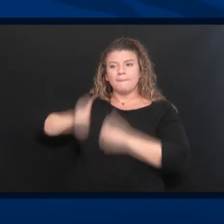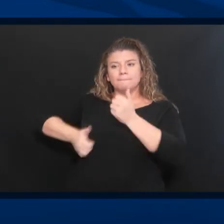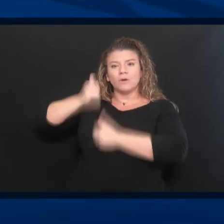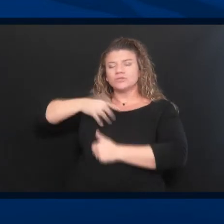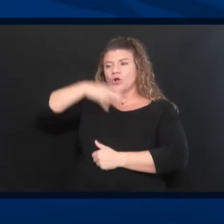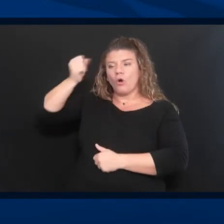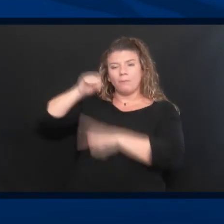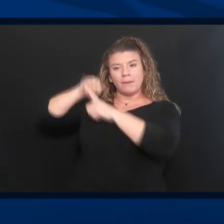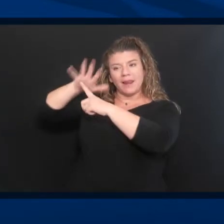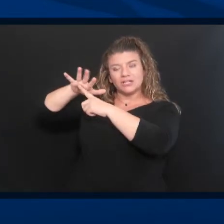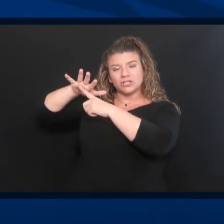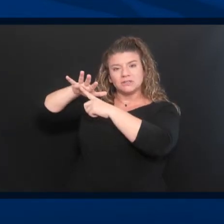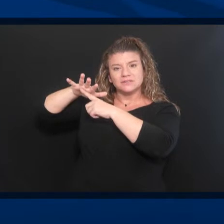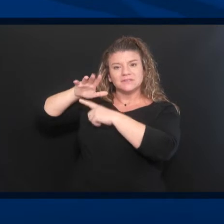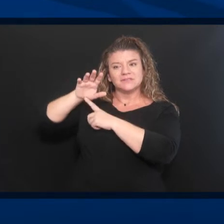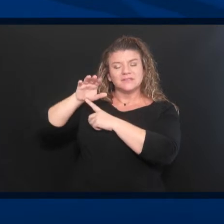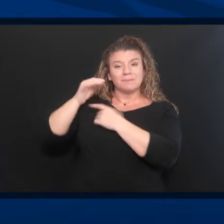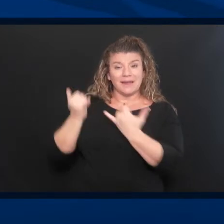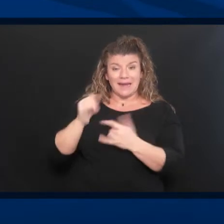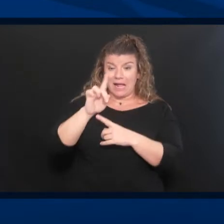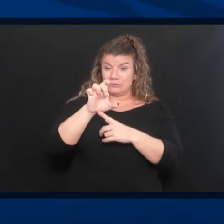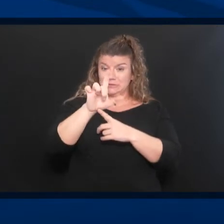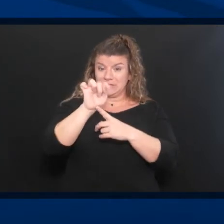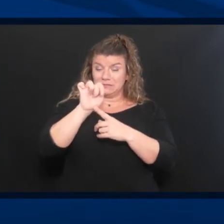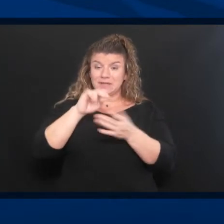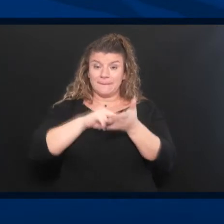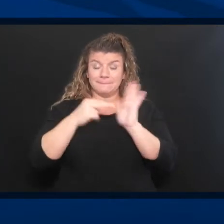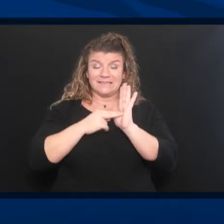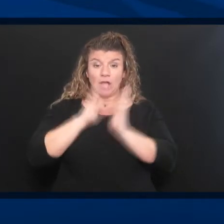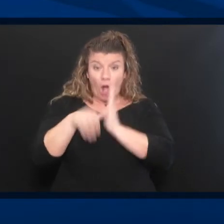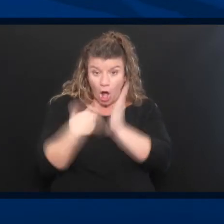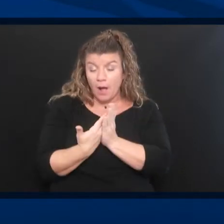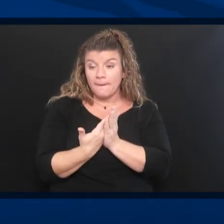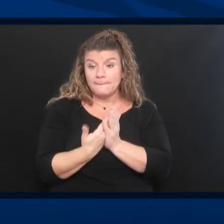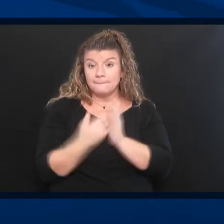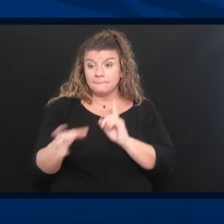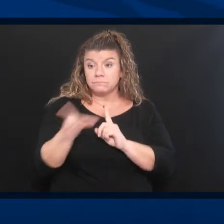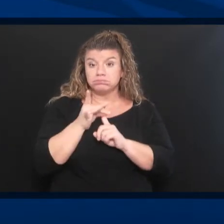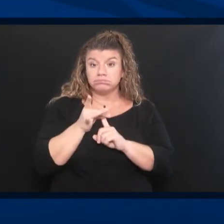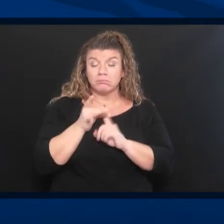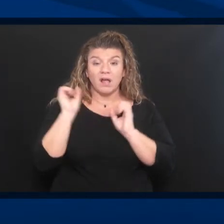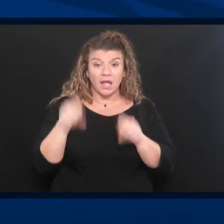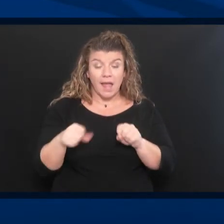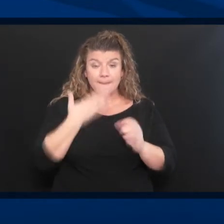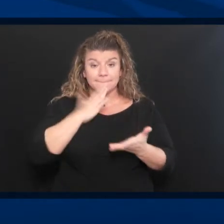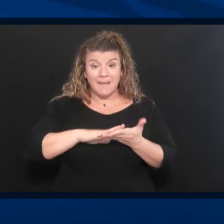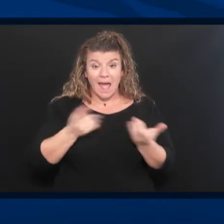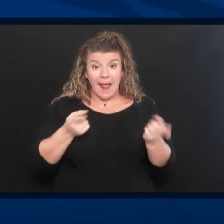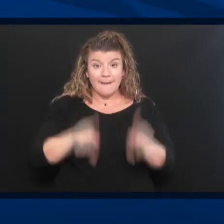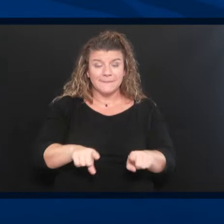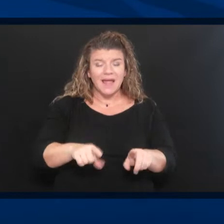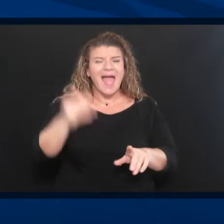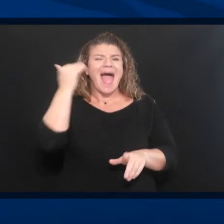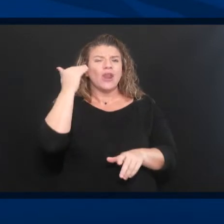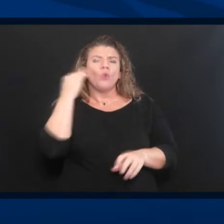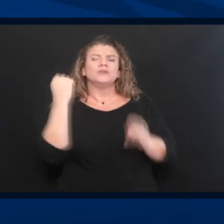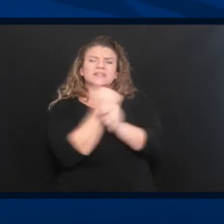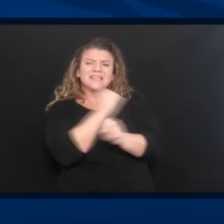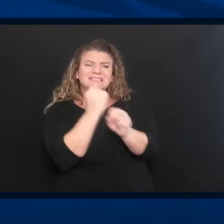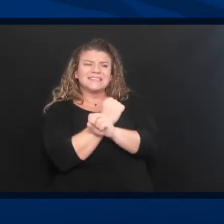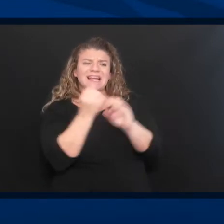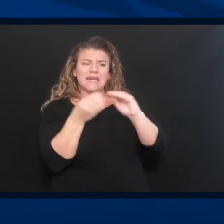makes everyone susceptible to possibly having a bad outcome? And even though statistically it's still very